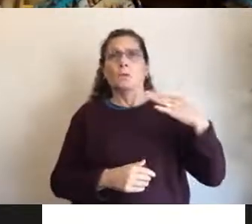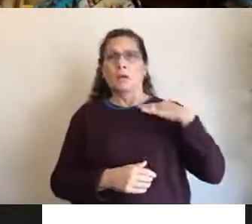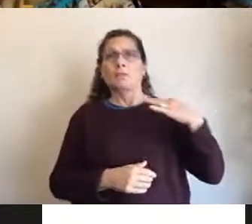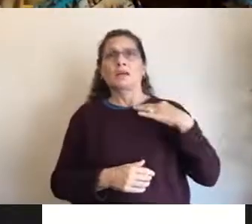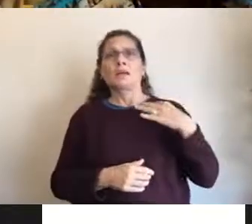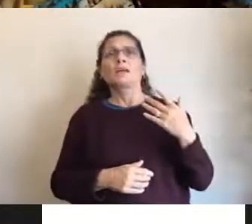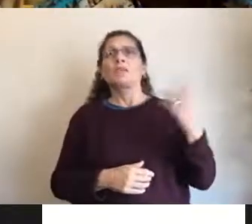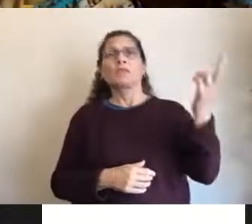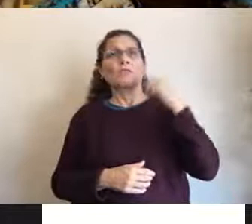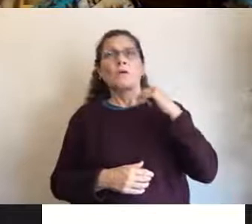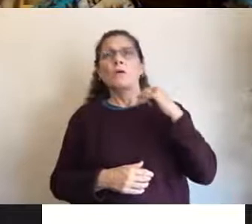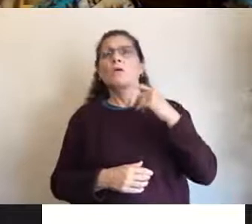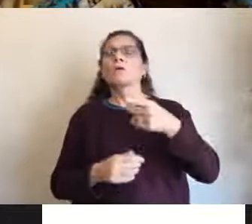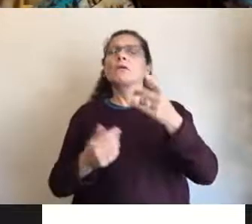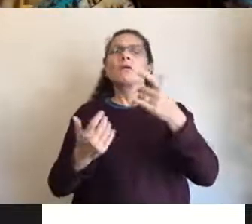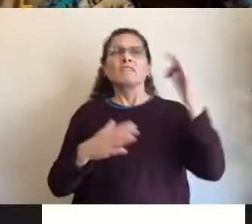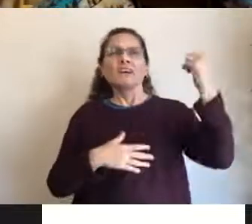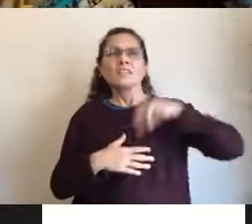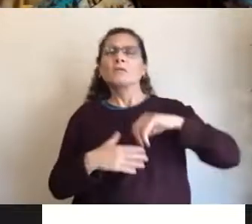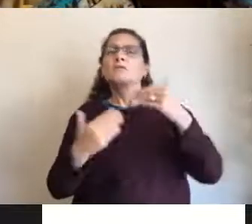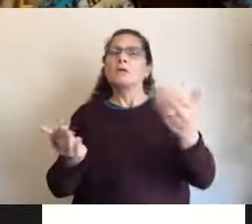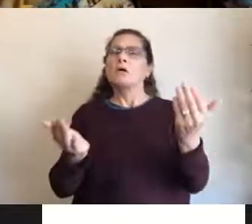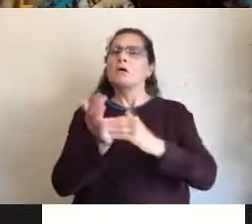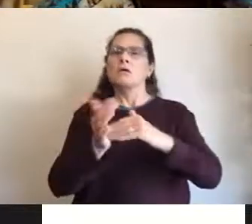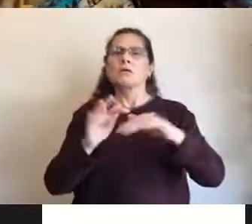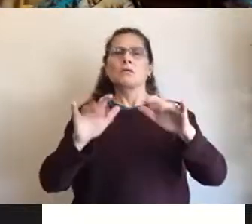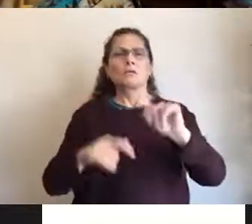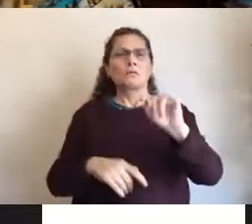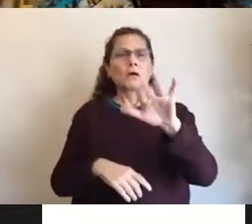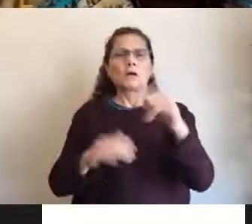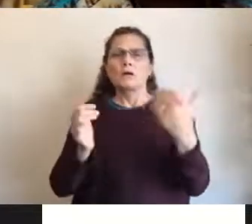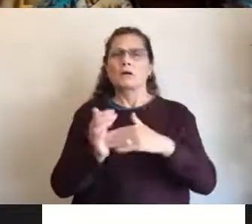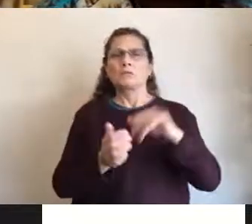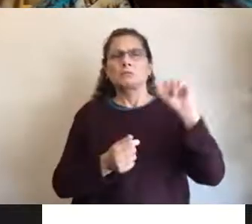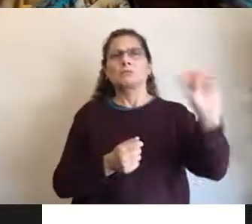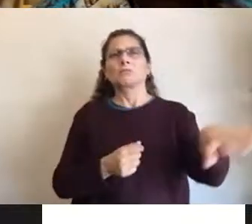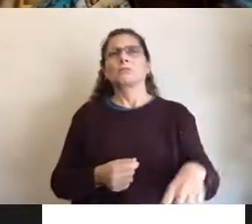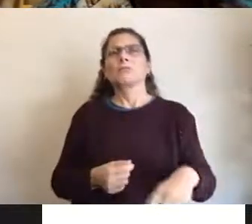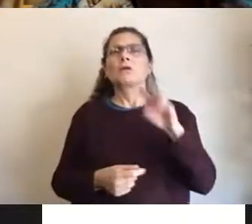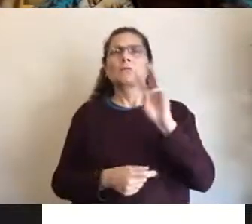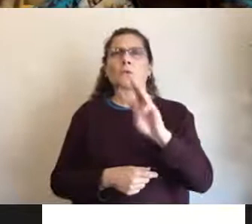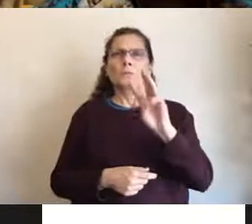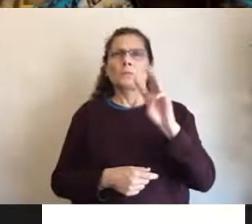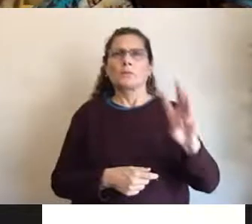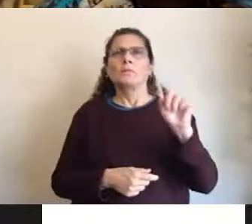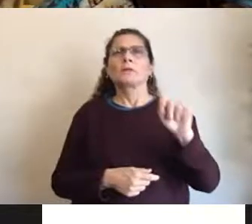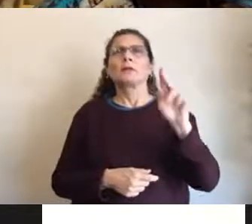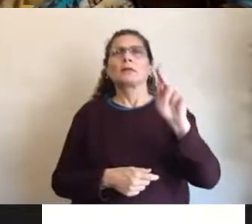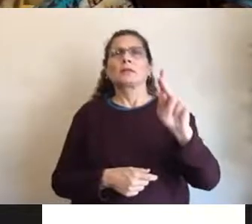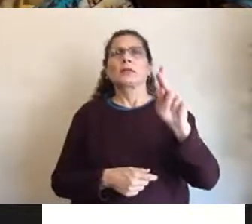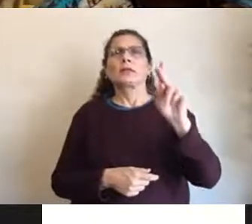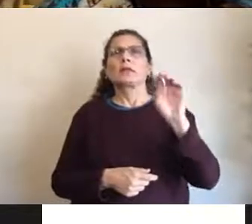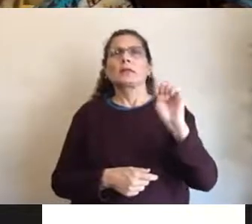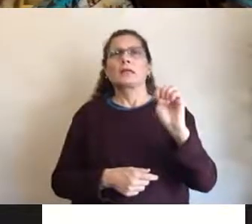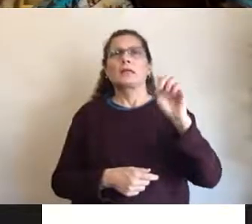apply again. And you can visit keepwarmmke.org for more information or to apply online. But when you qualify for the